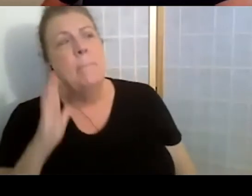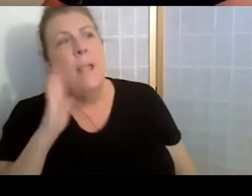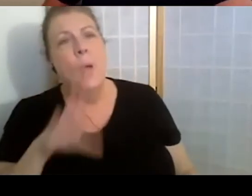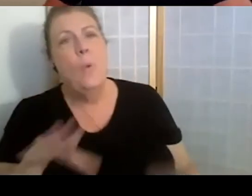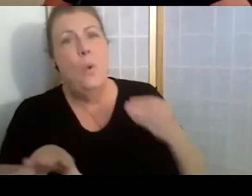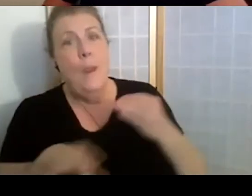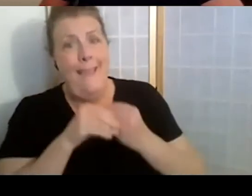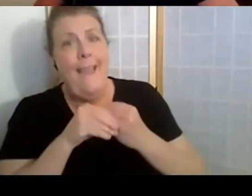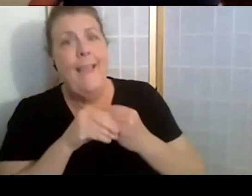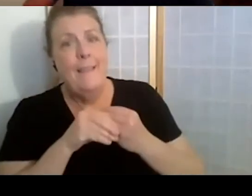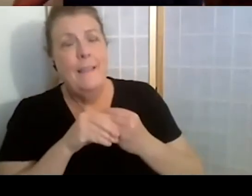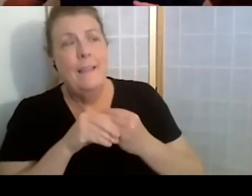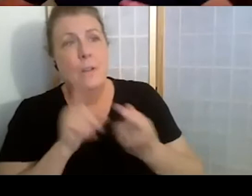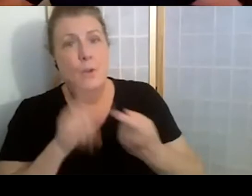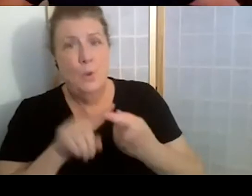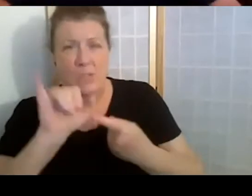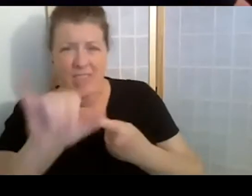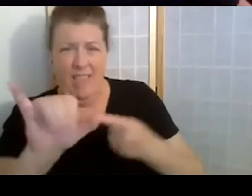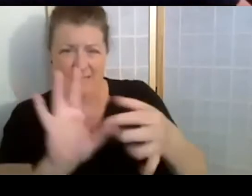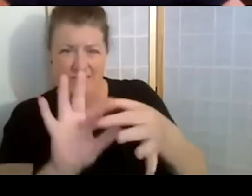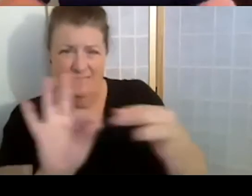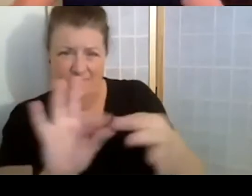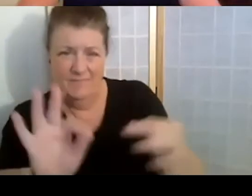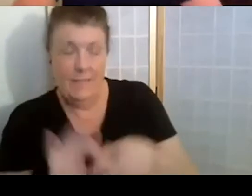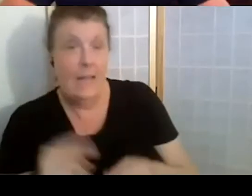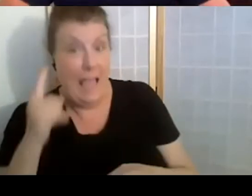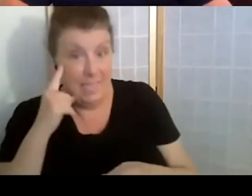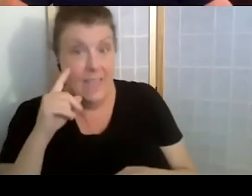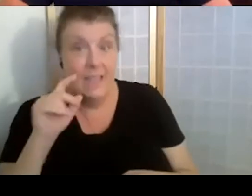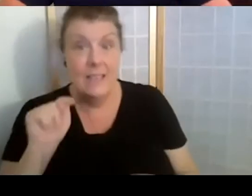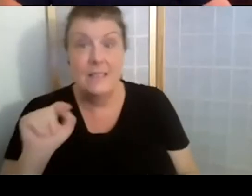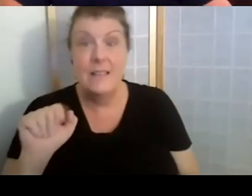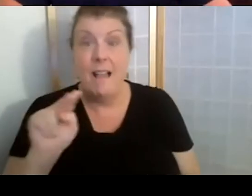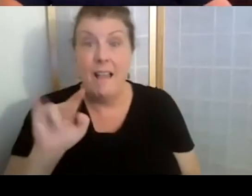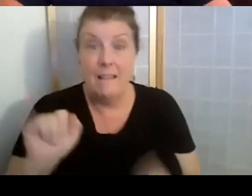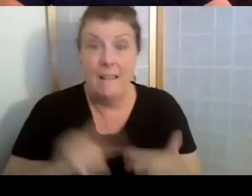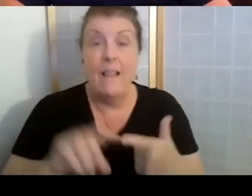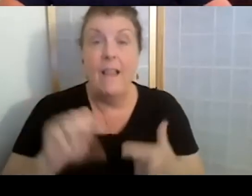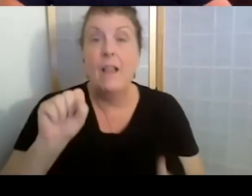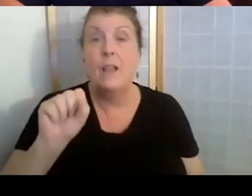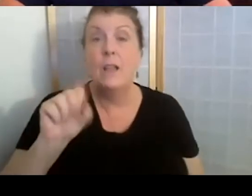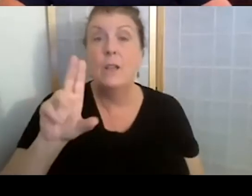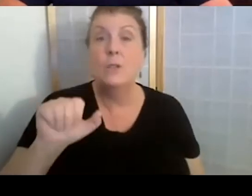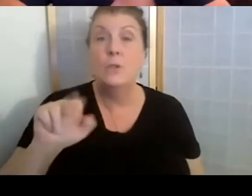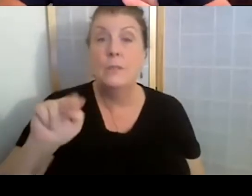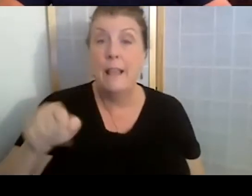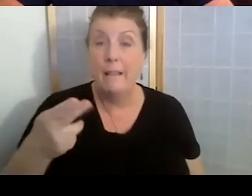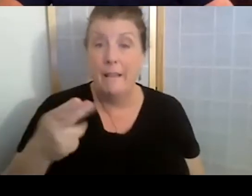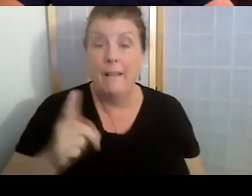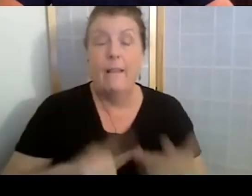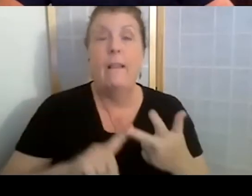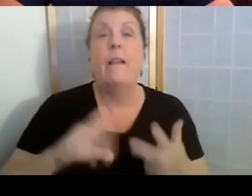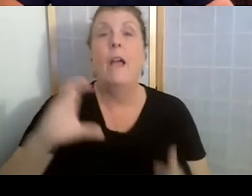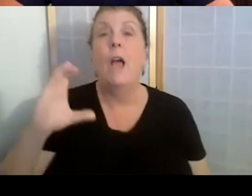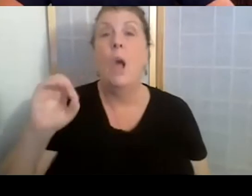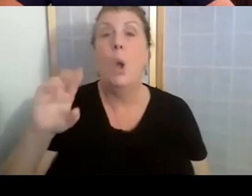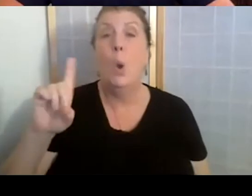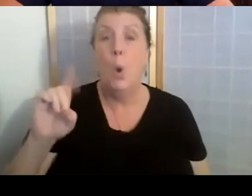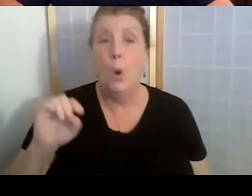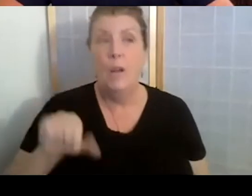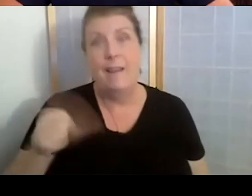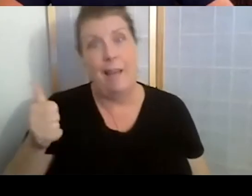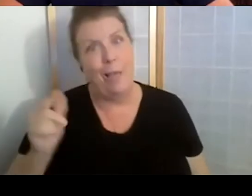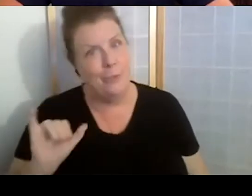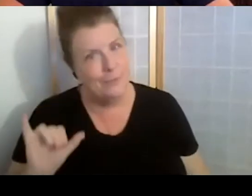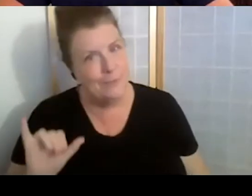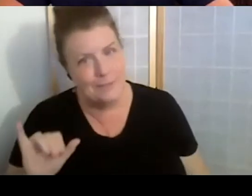that that Tanya and Susannah and Cord and many others have said this